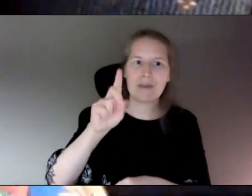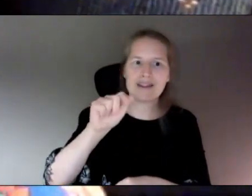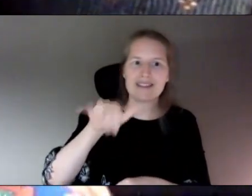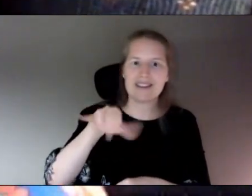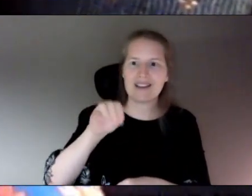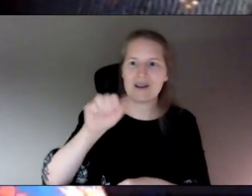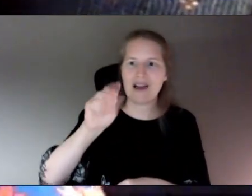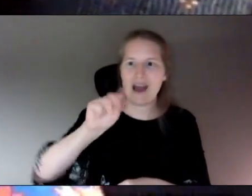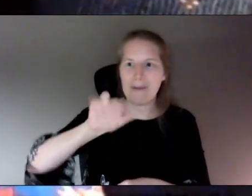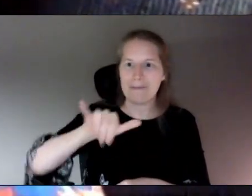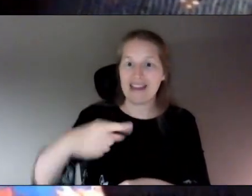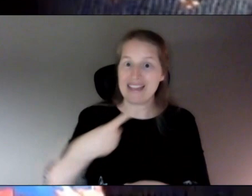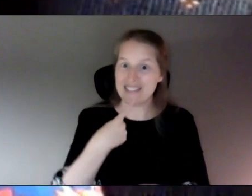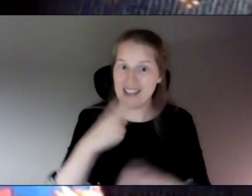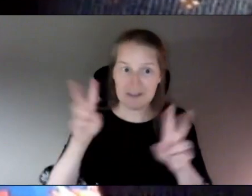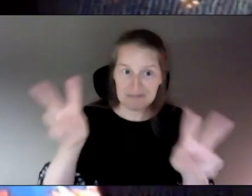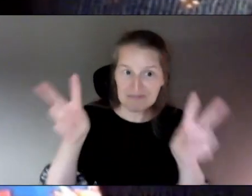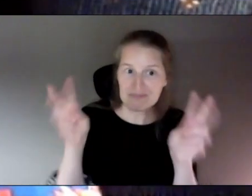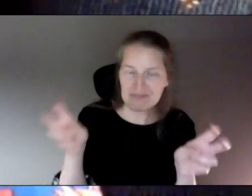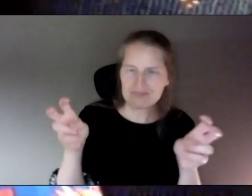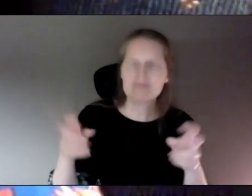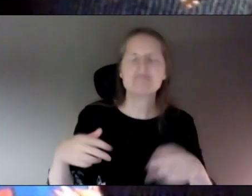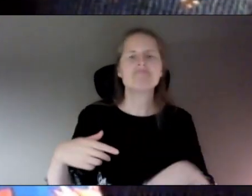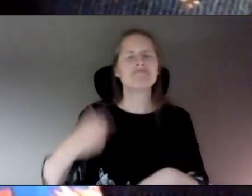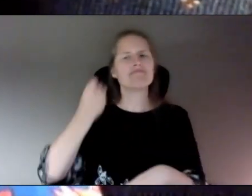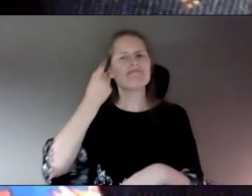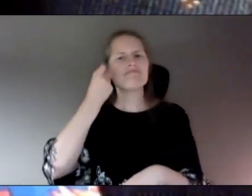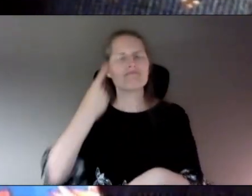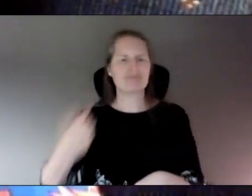had this to say. They wrote,